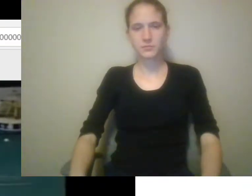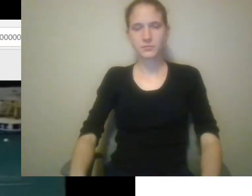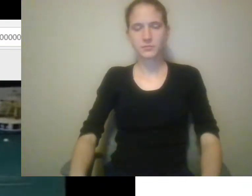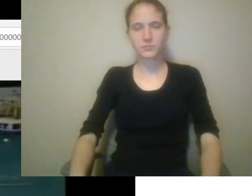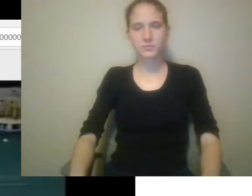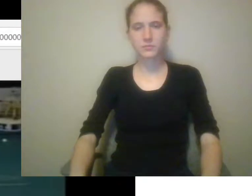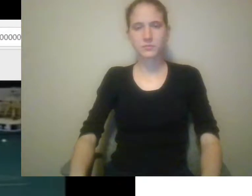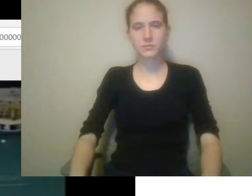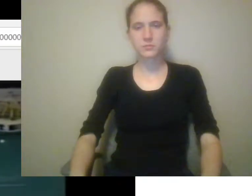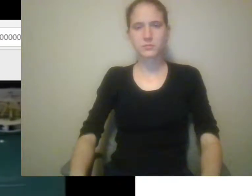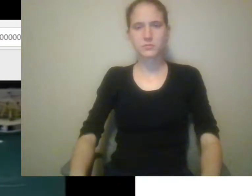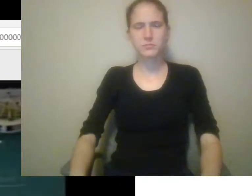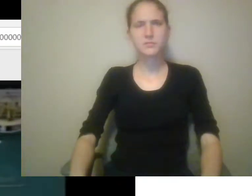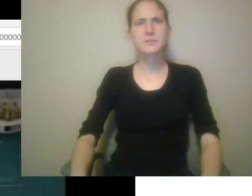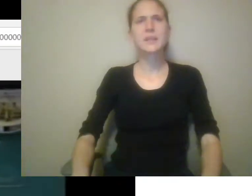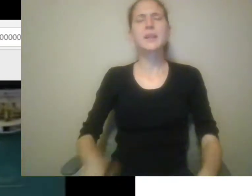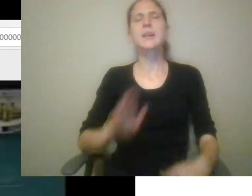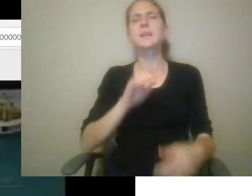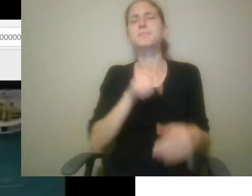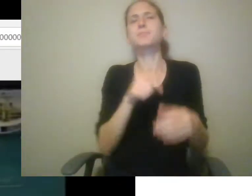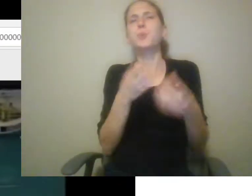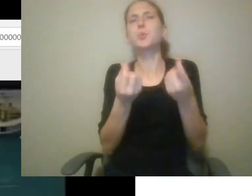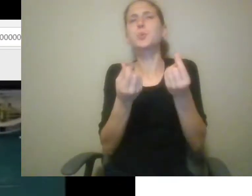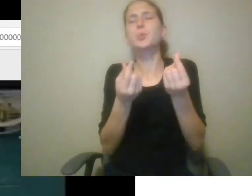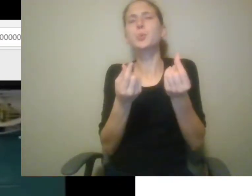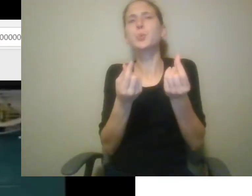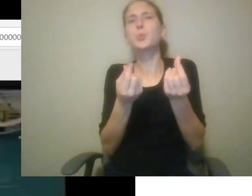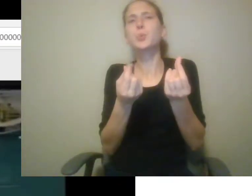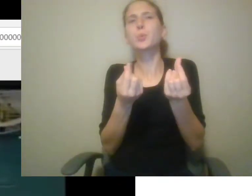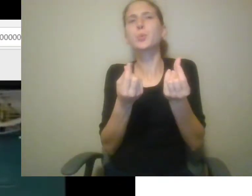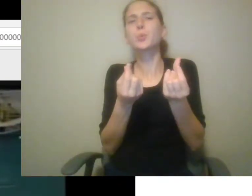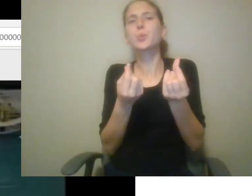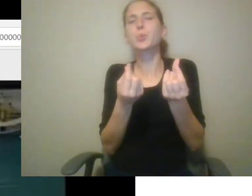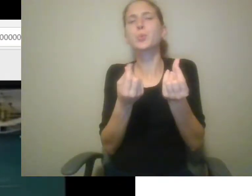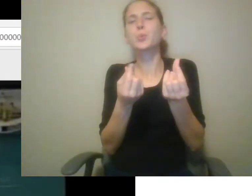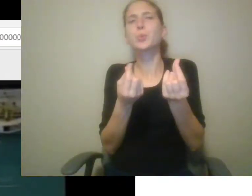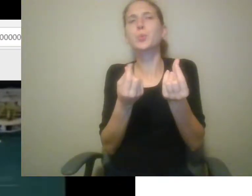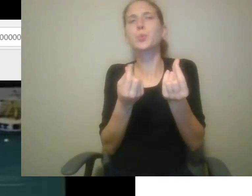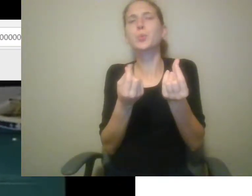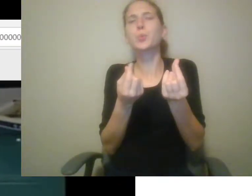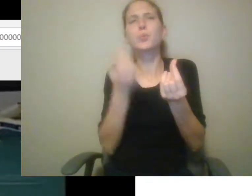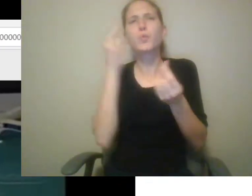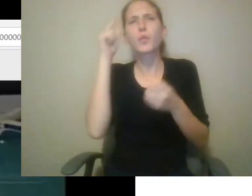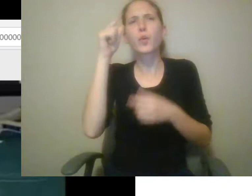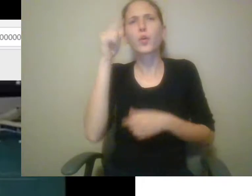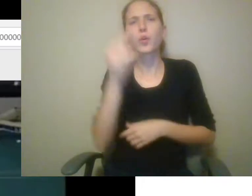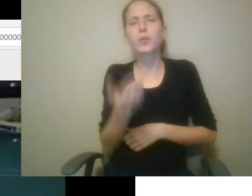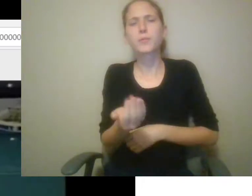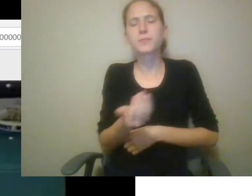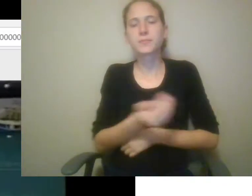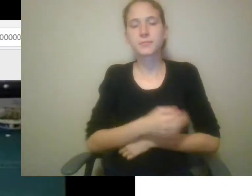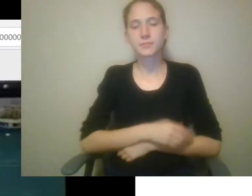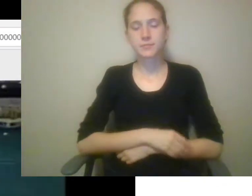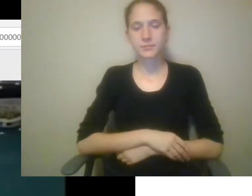And what about its function or job, should we say? What is its function or job?